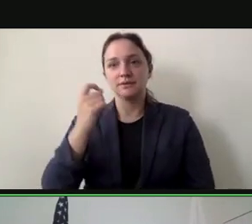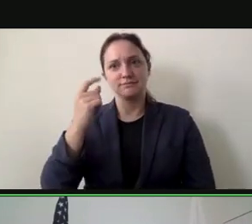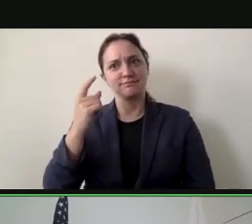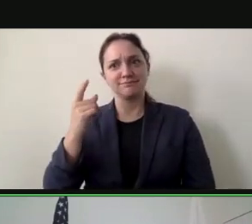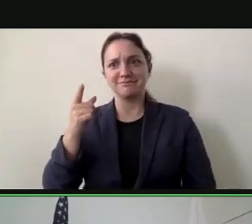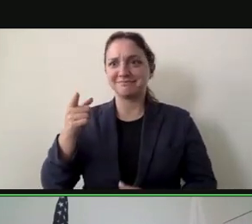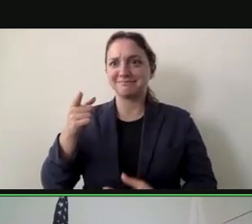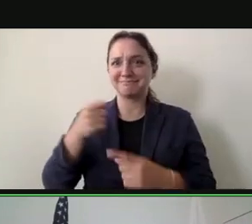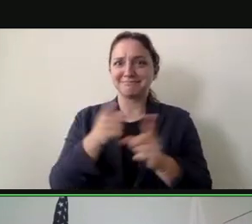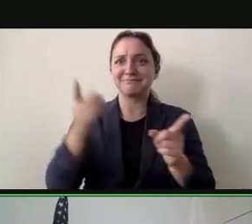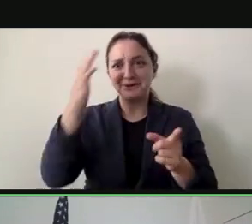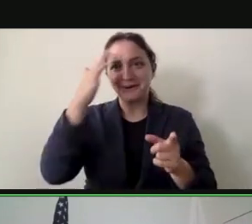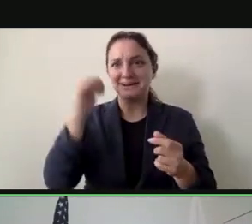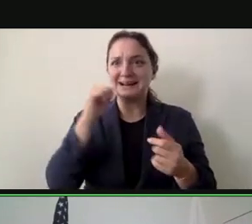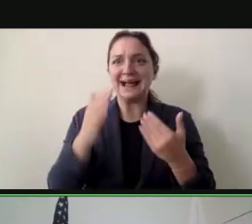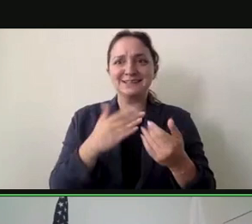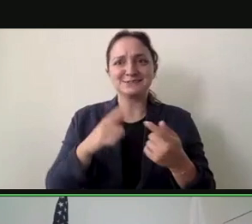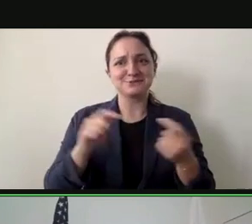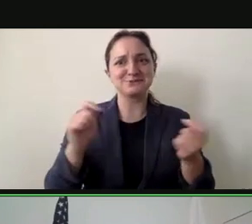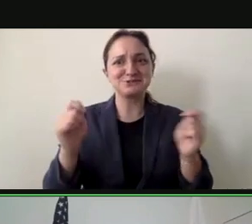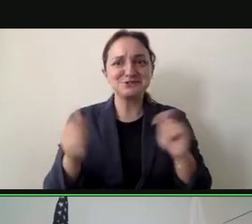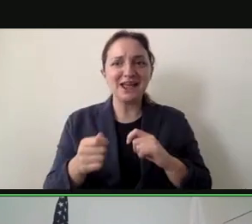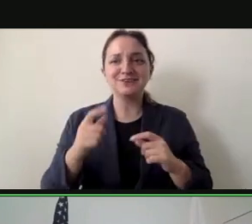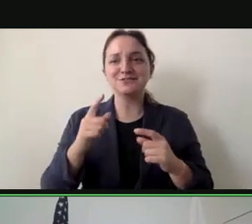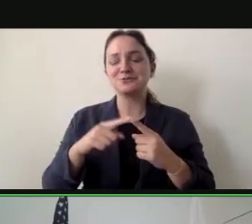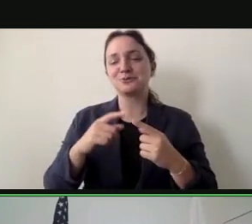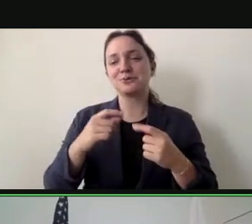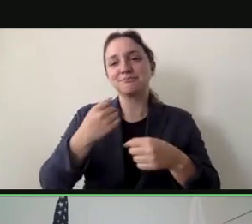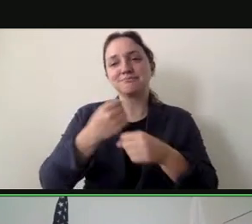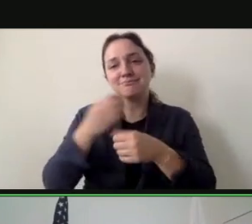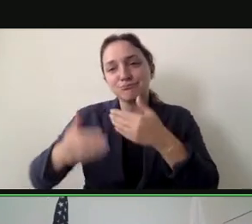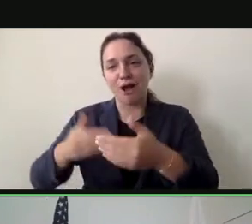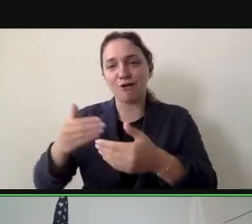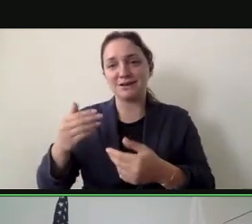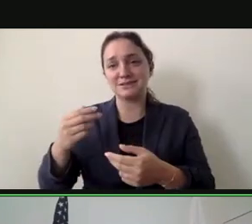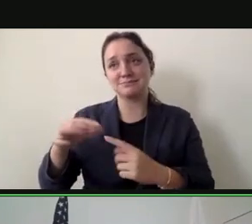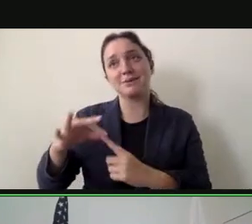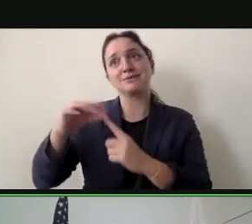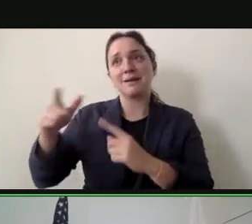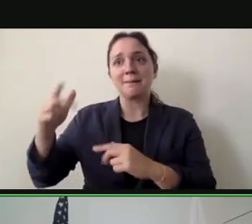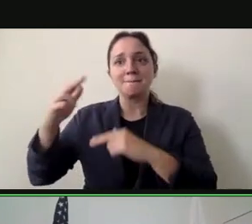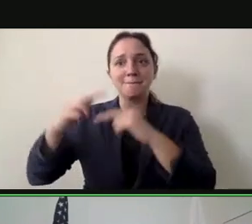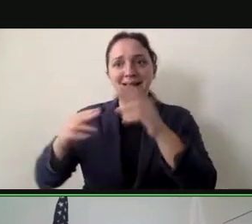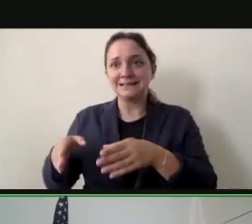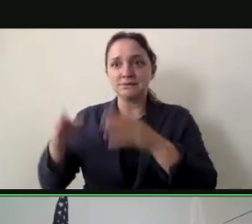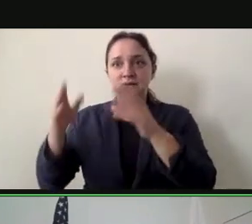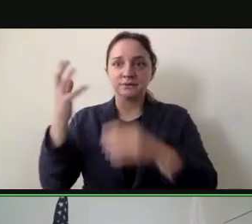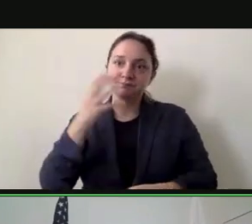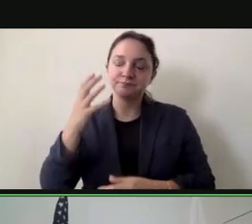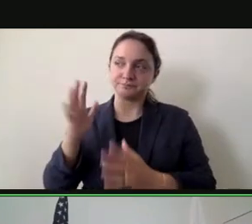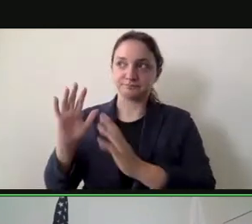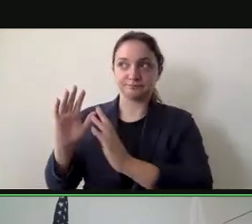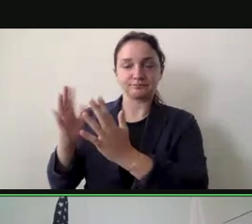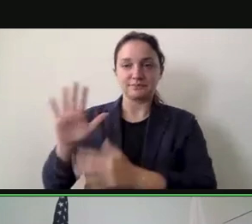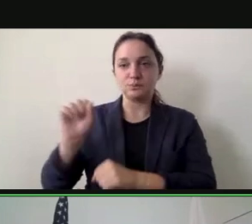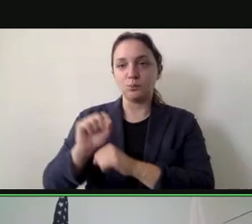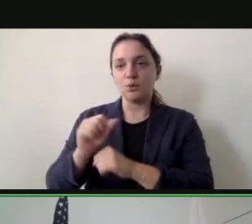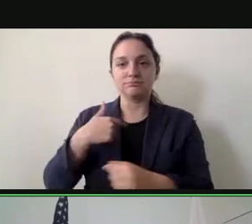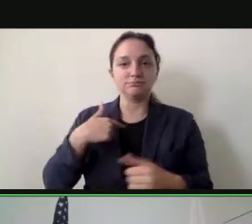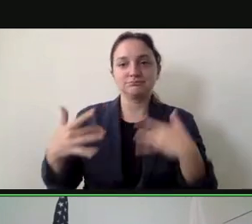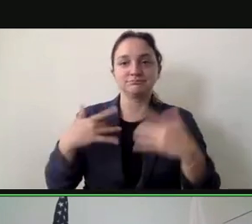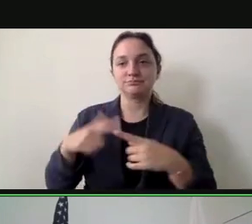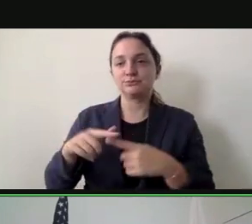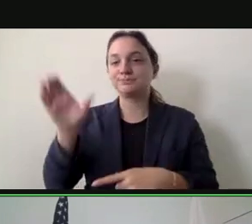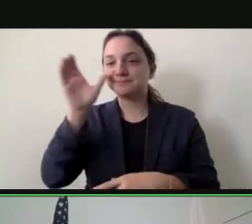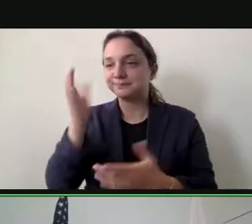of these things are, in a really hard component and technical area. So really eager to hear